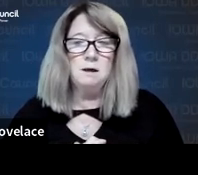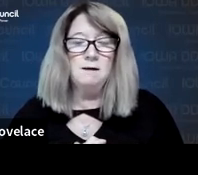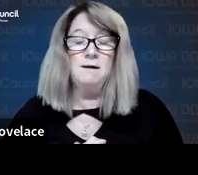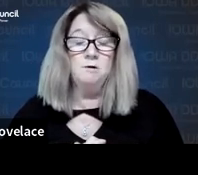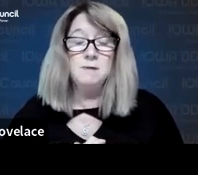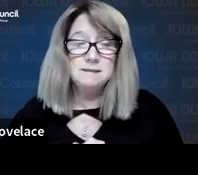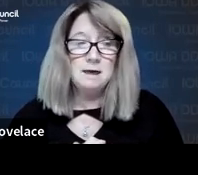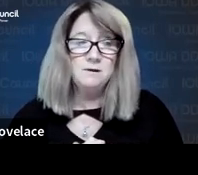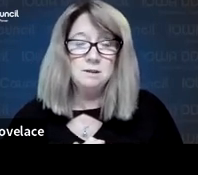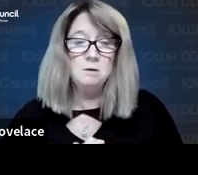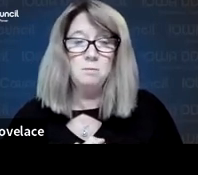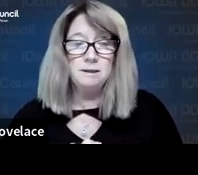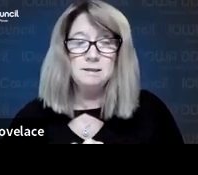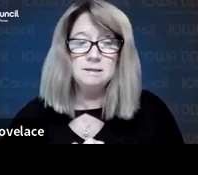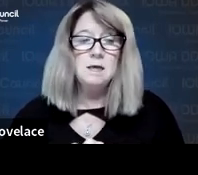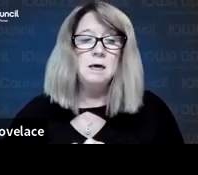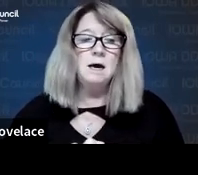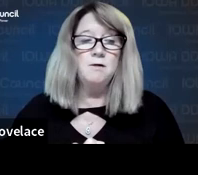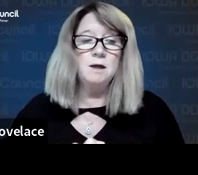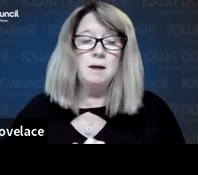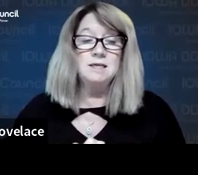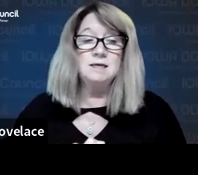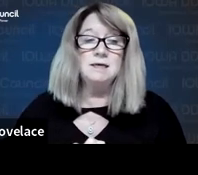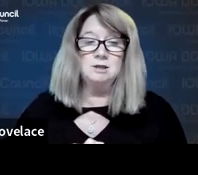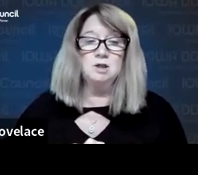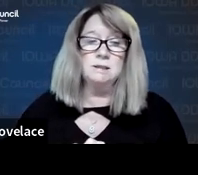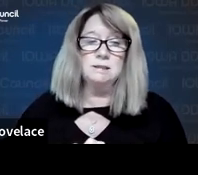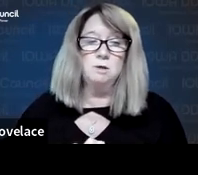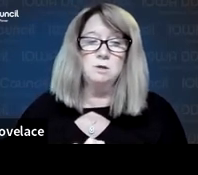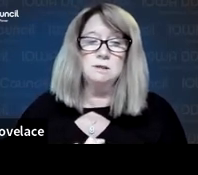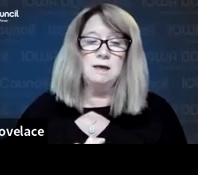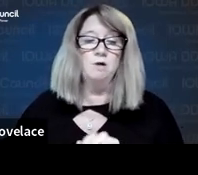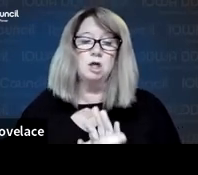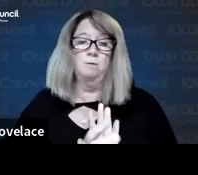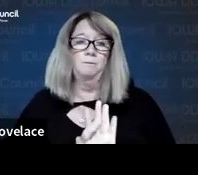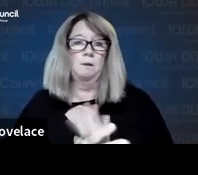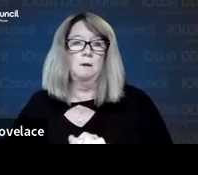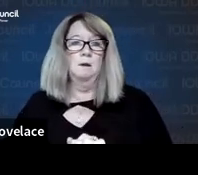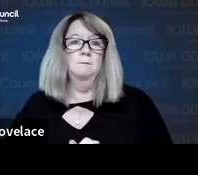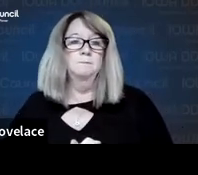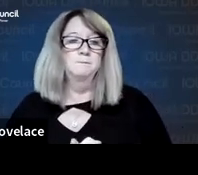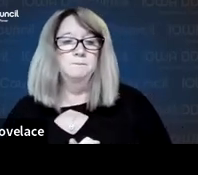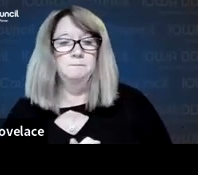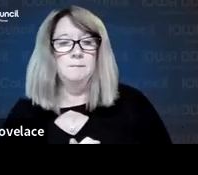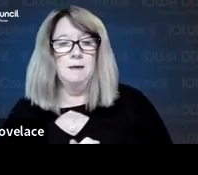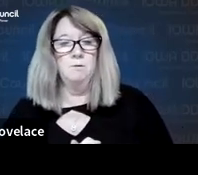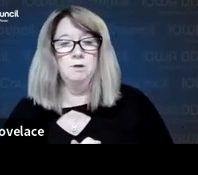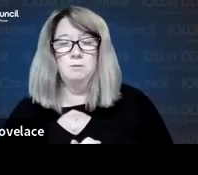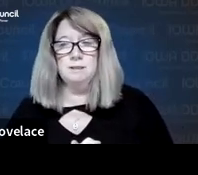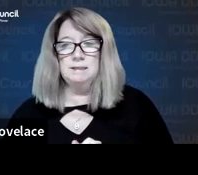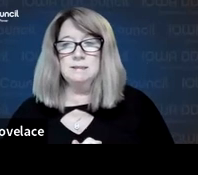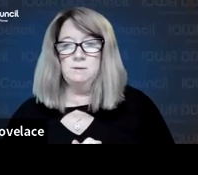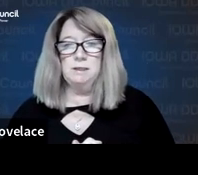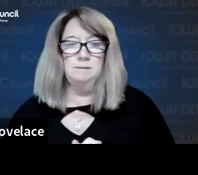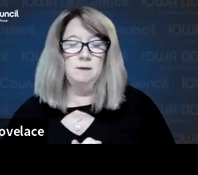So if you're missing out this year, please think about attending next year. As I said, we do this every year. And we're